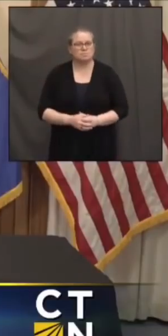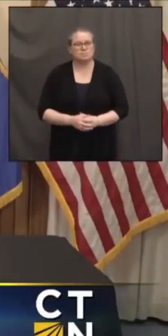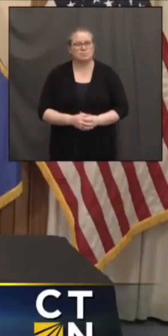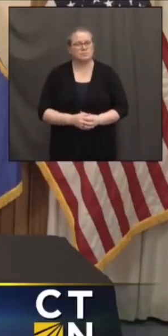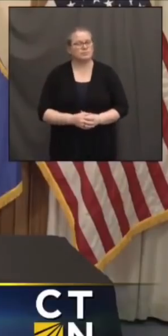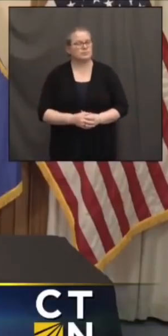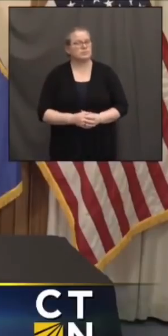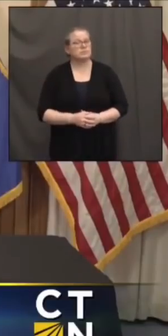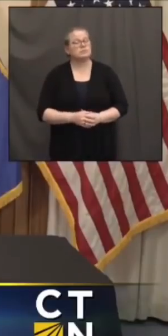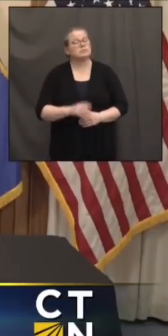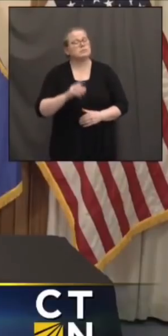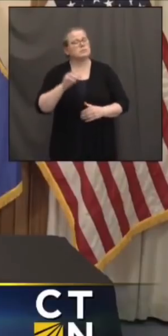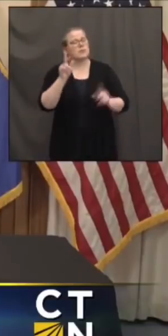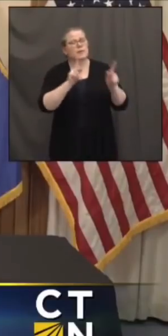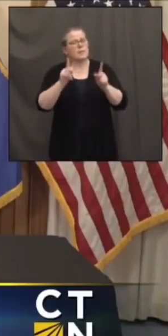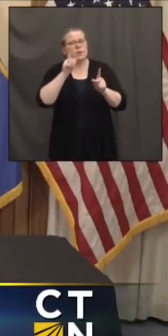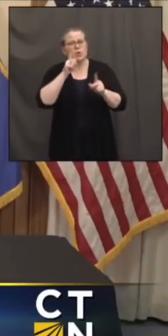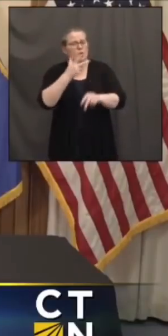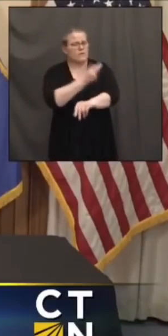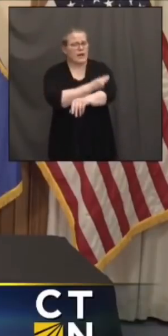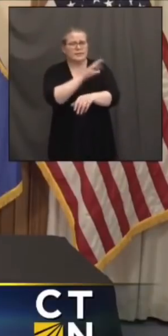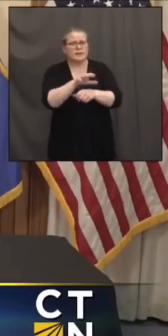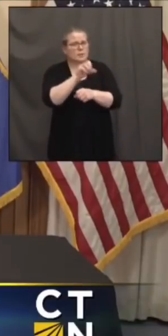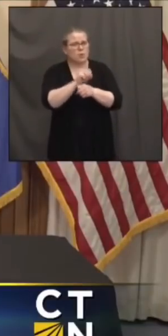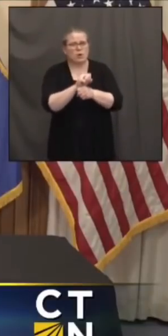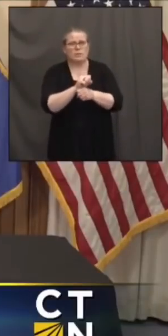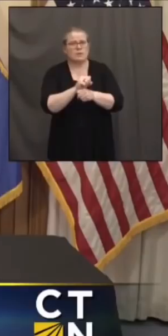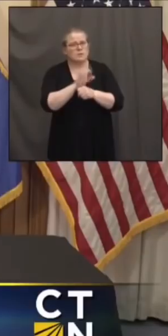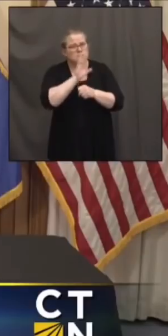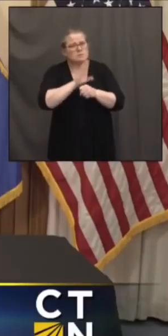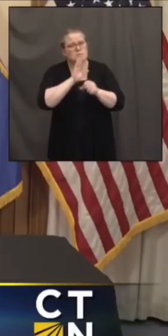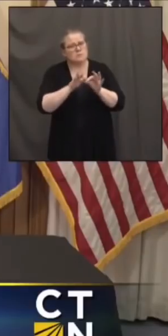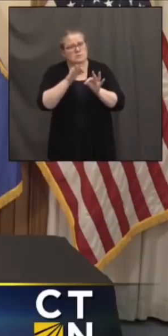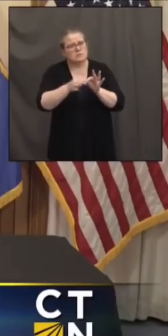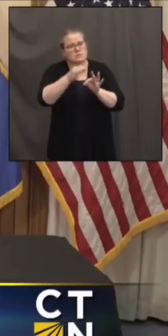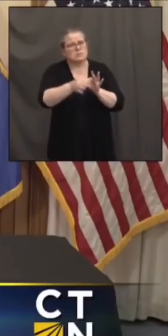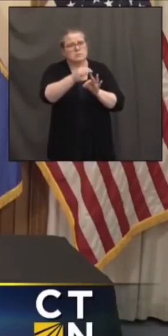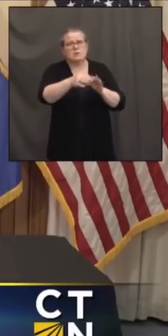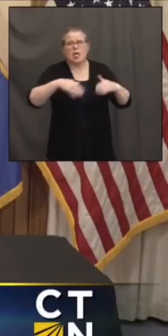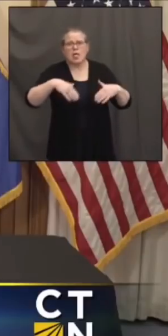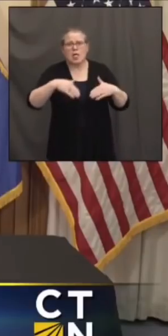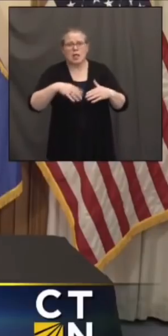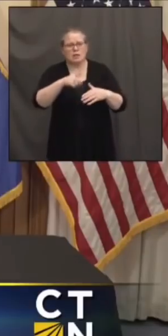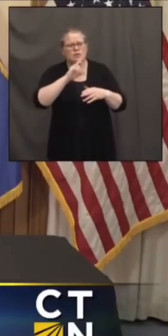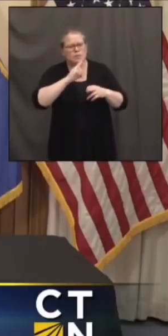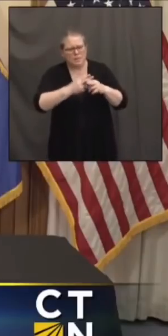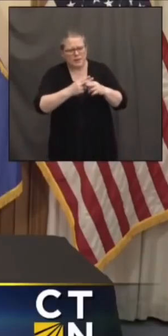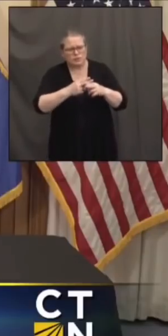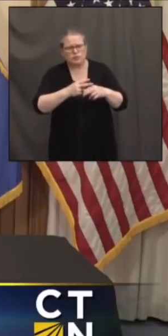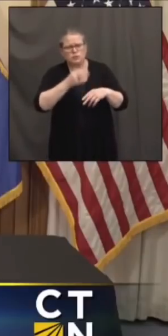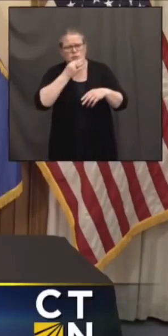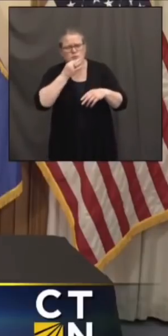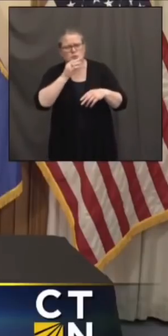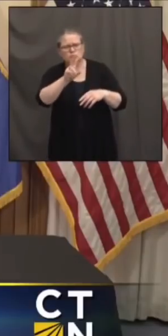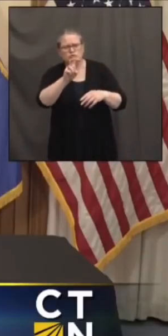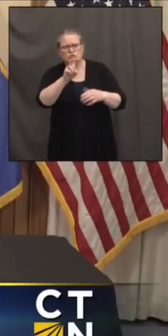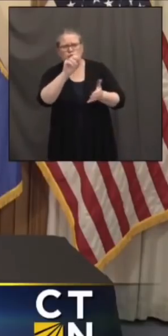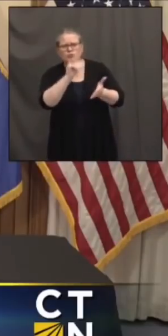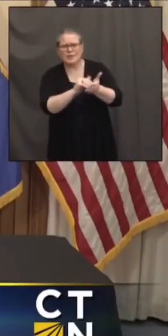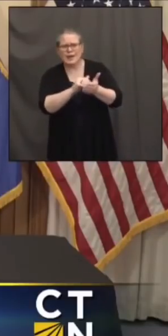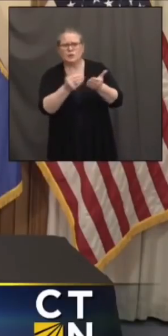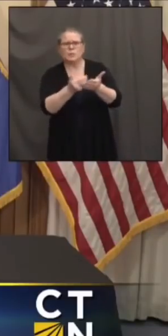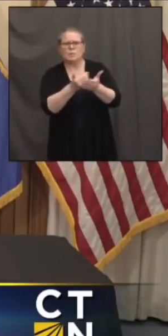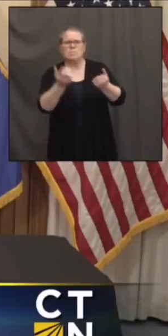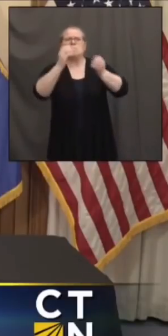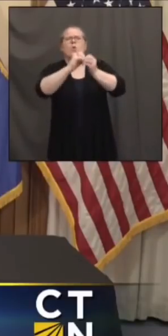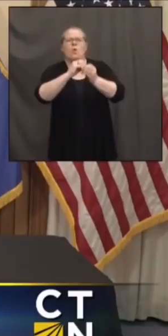been able to secure a vaccine appointment, you mentioned there's going to be over 200,000 new doses coming. So when should those people look for